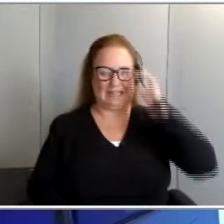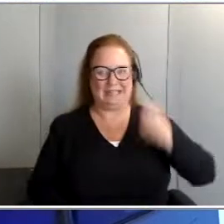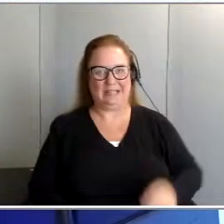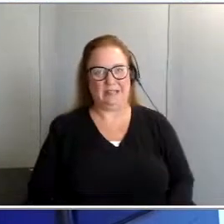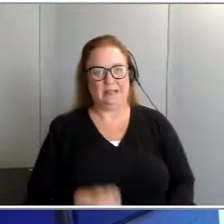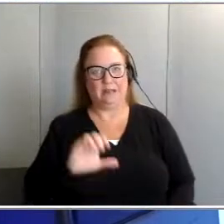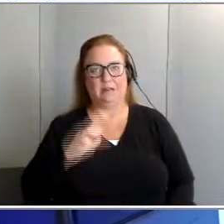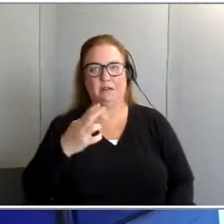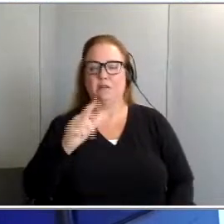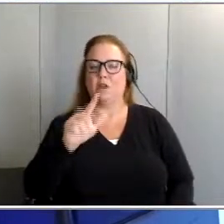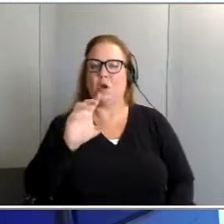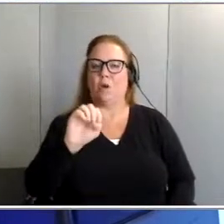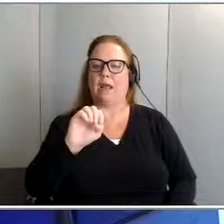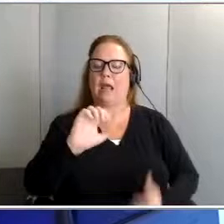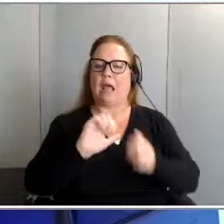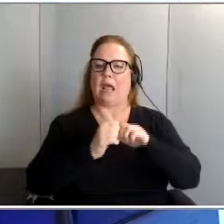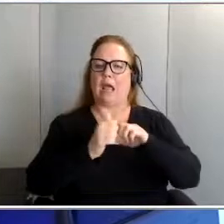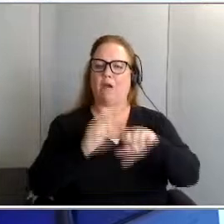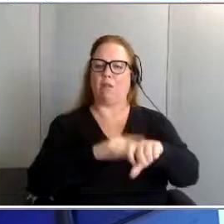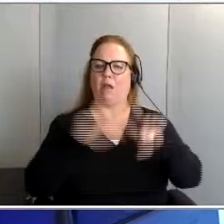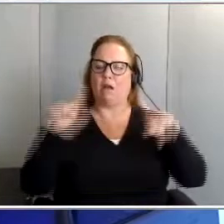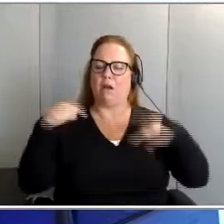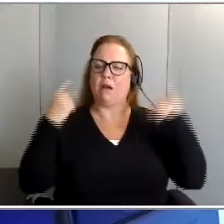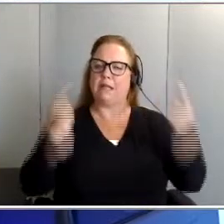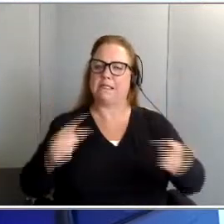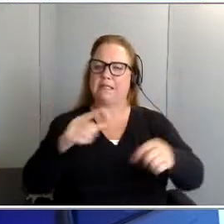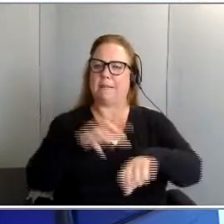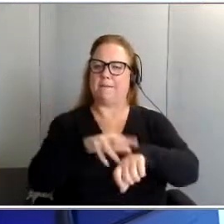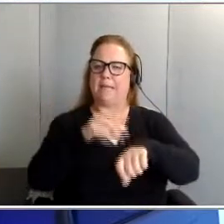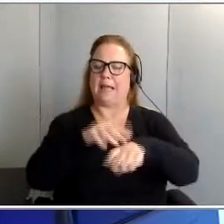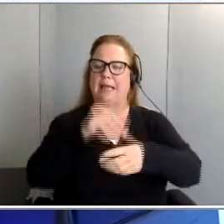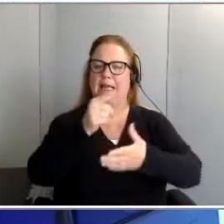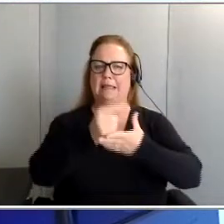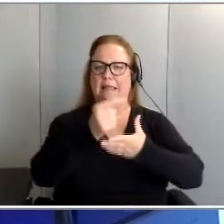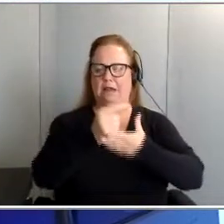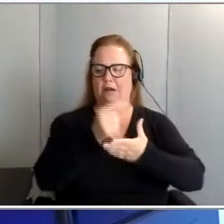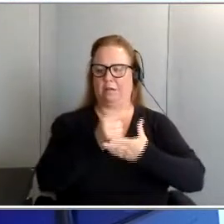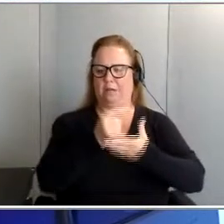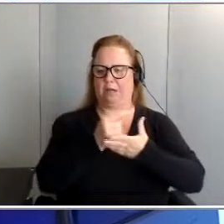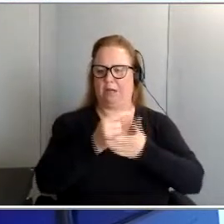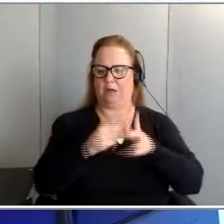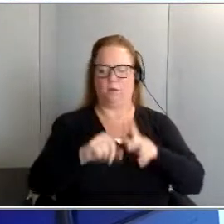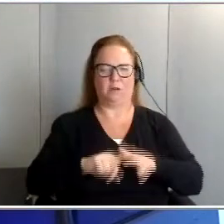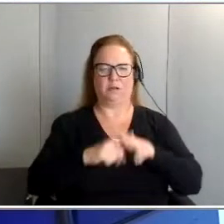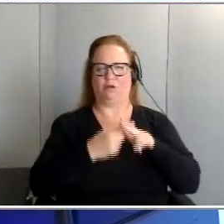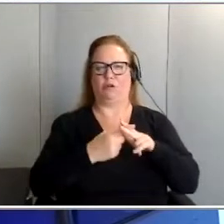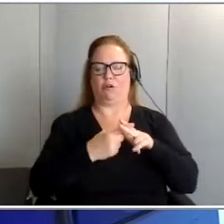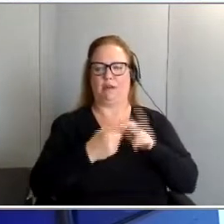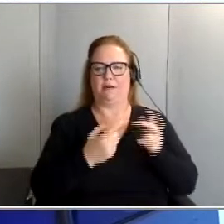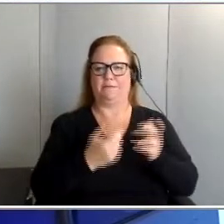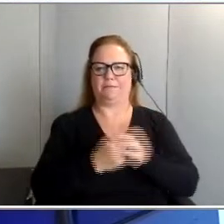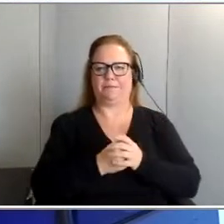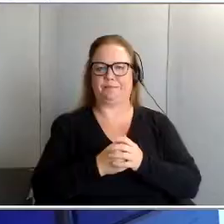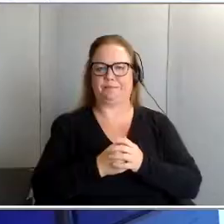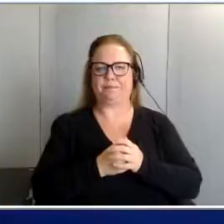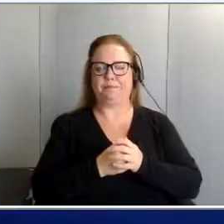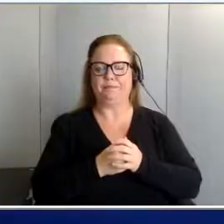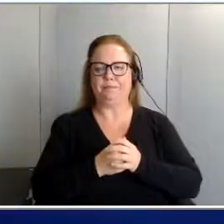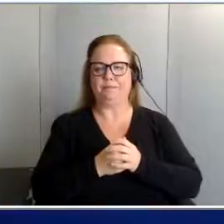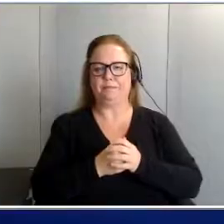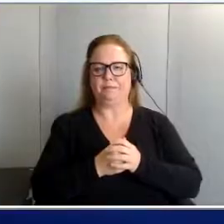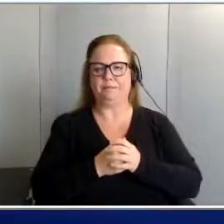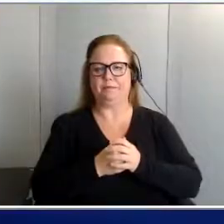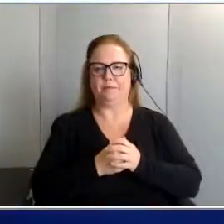pet therapy program been here, and kind of what started it? What brought this about? Yeah, so it's